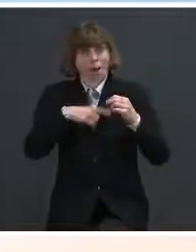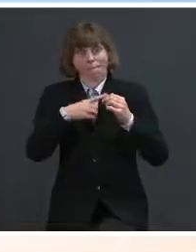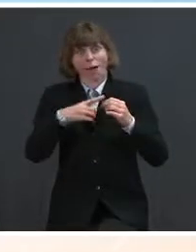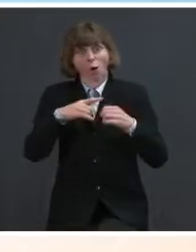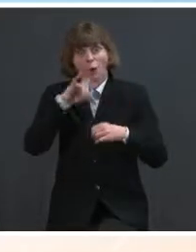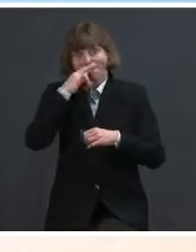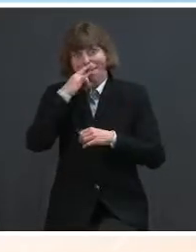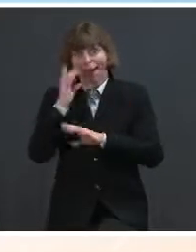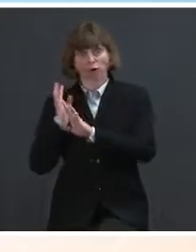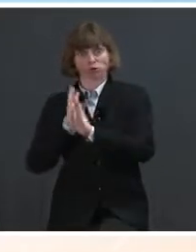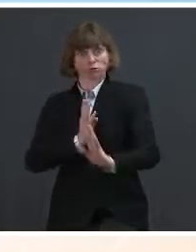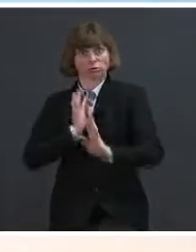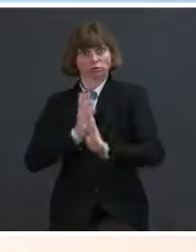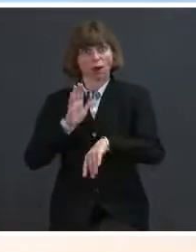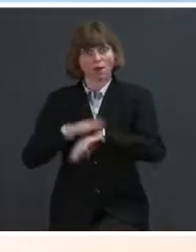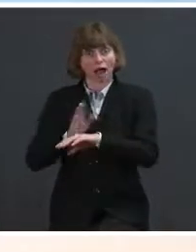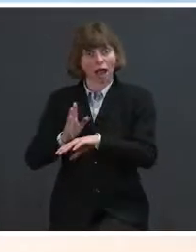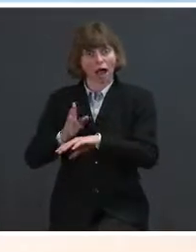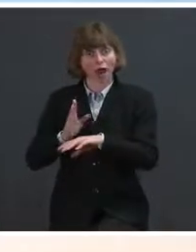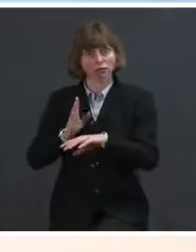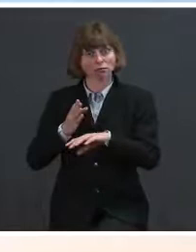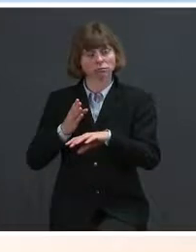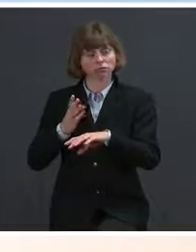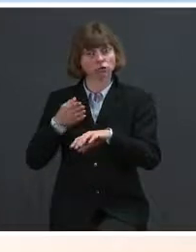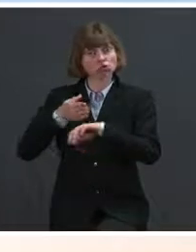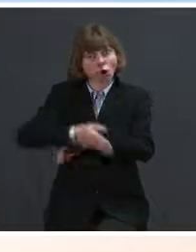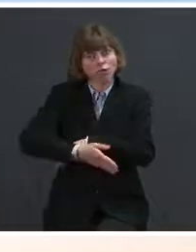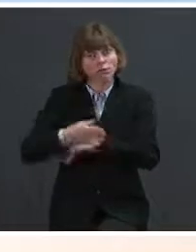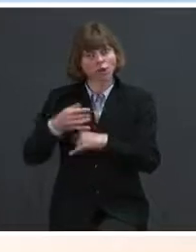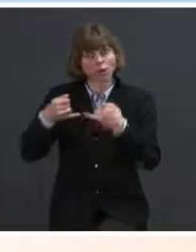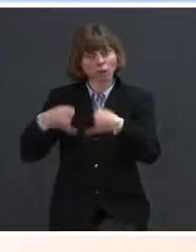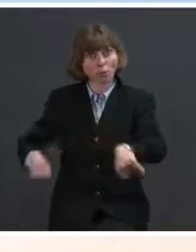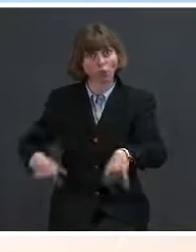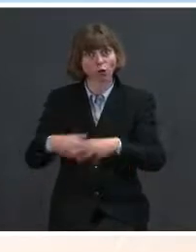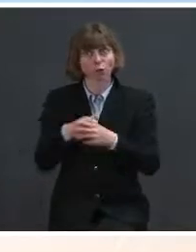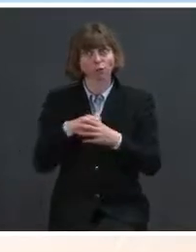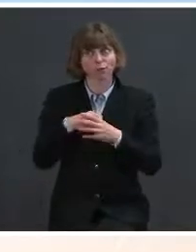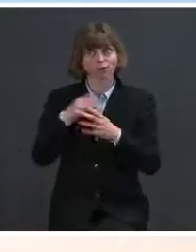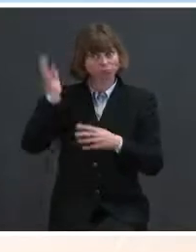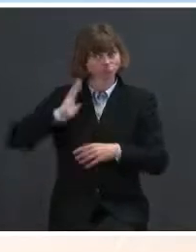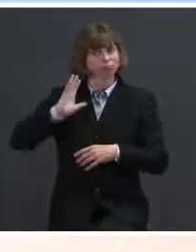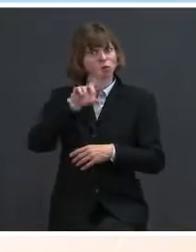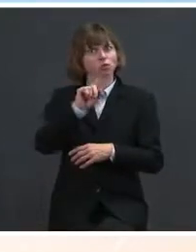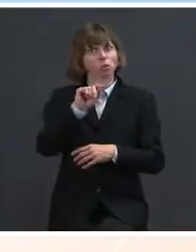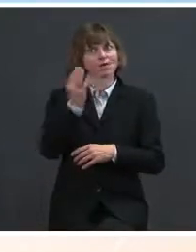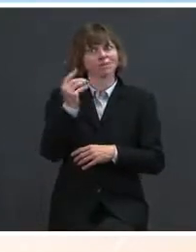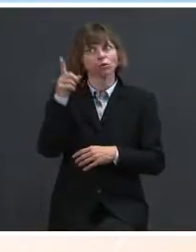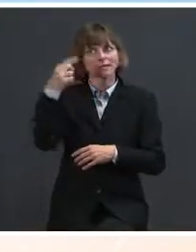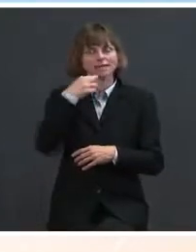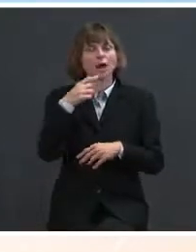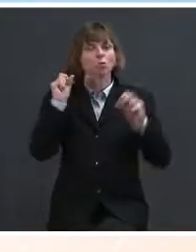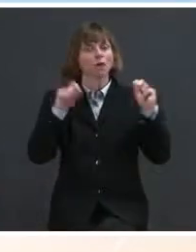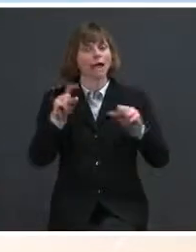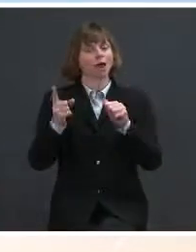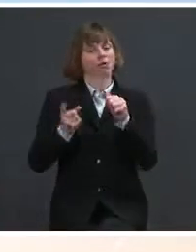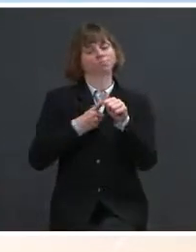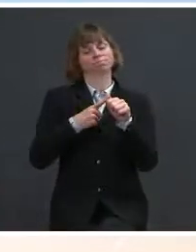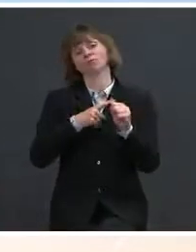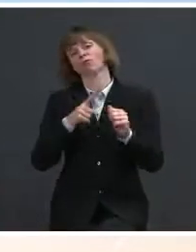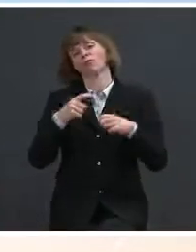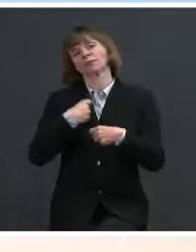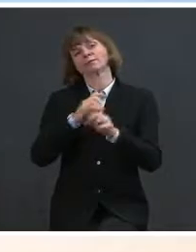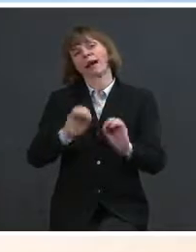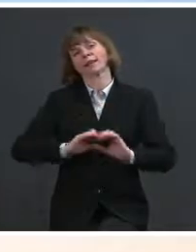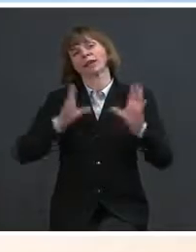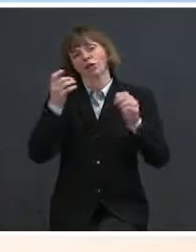things he said on that trip in June of 2014 was, we can, A, first make clear in each of our countries in an